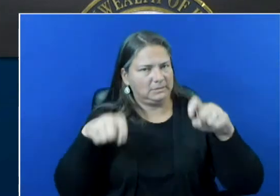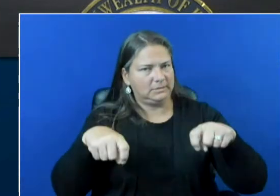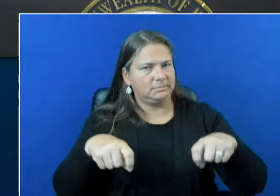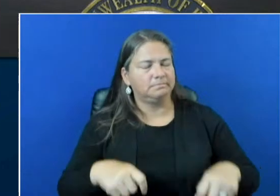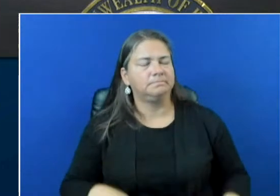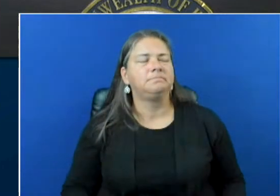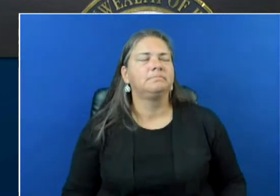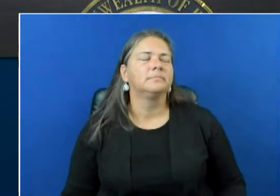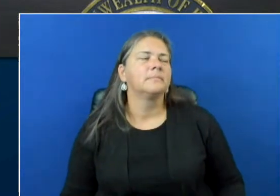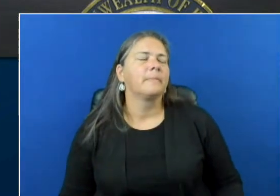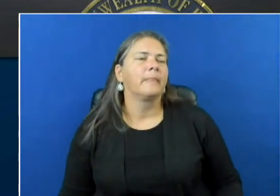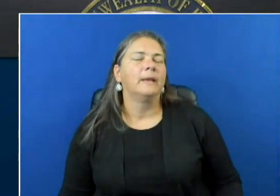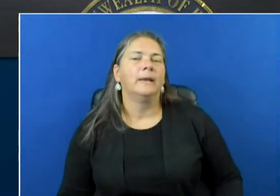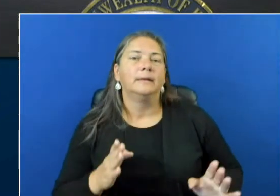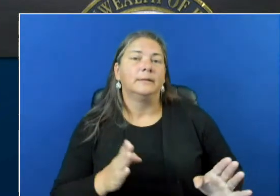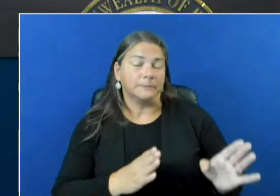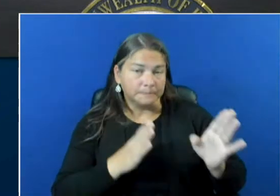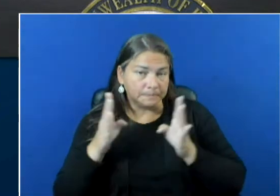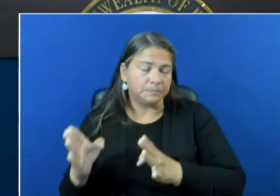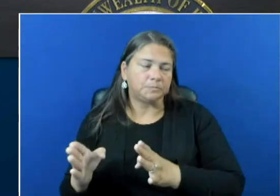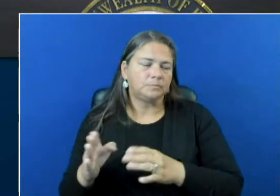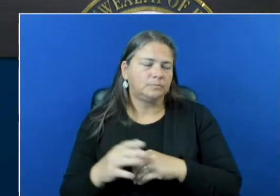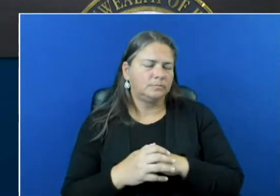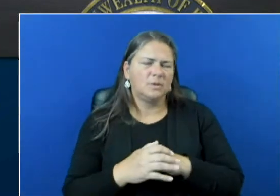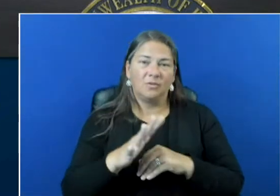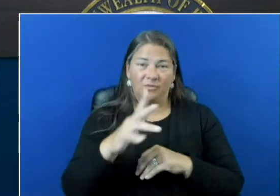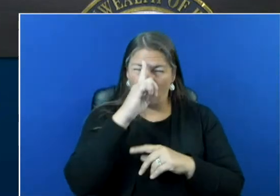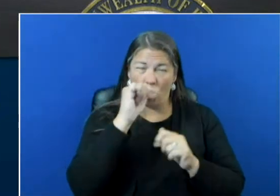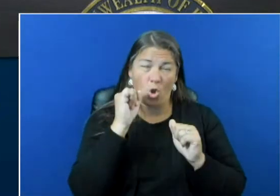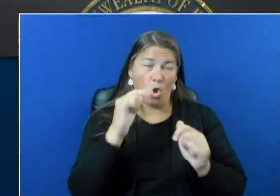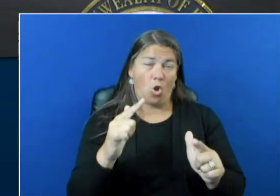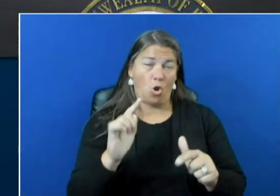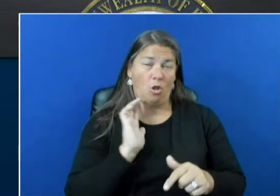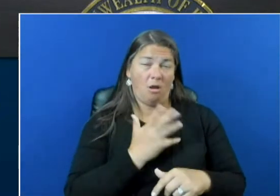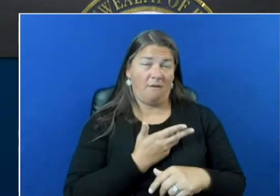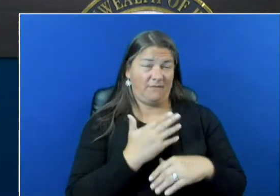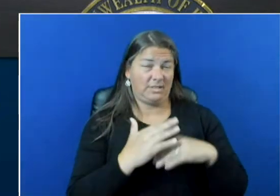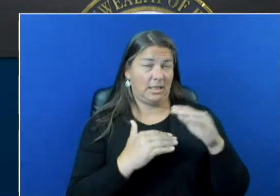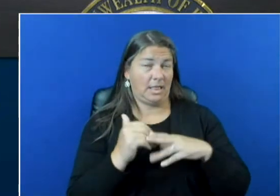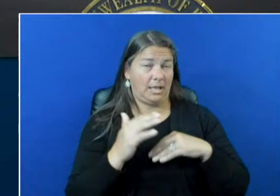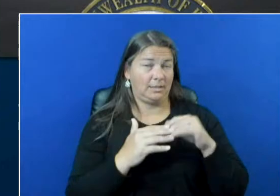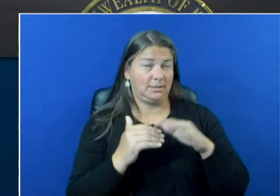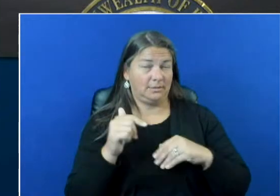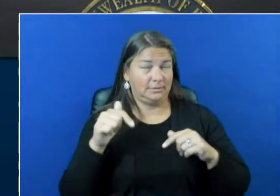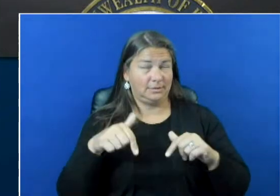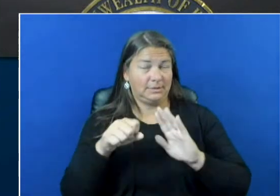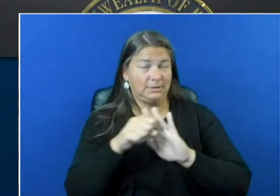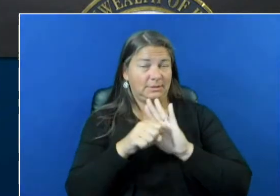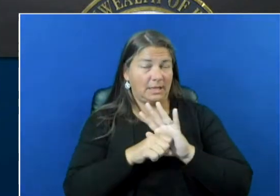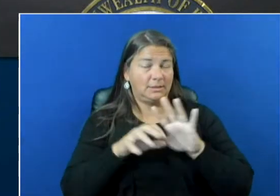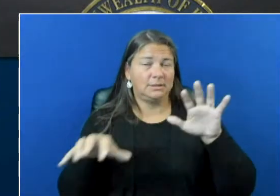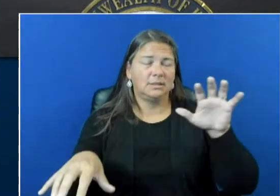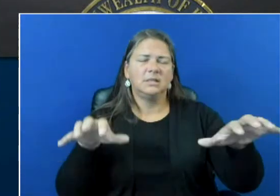The other thing that we're going to do, and this is for all of our facilities in the state, to try to lead by example.